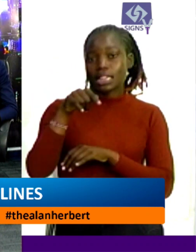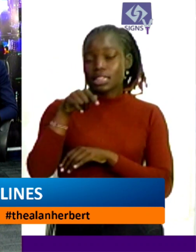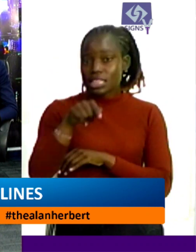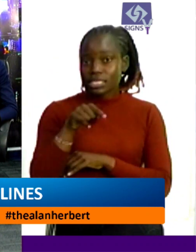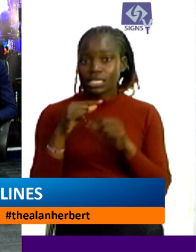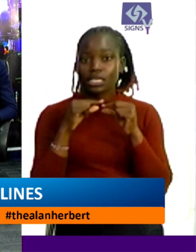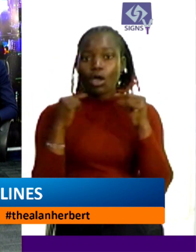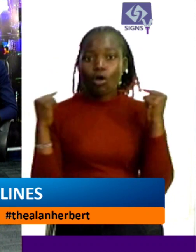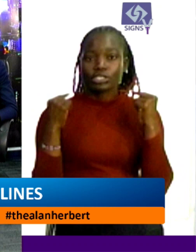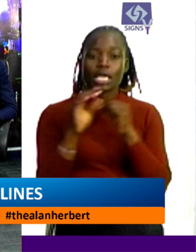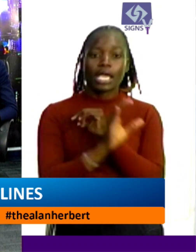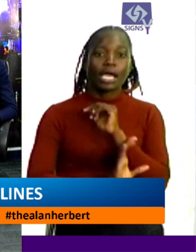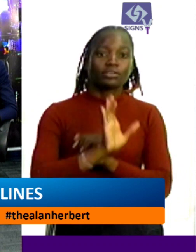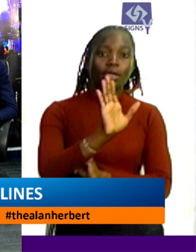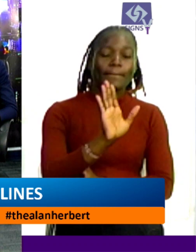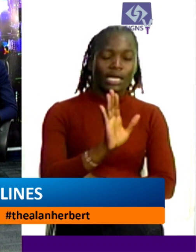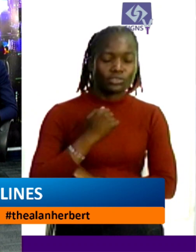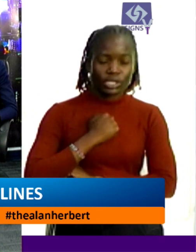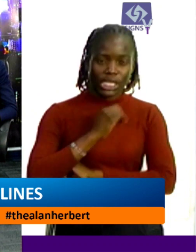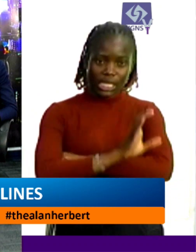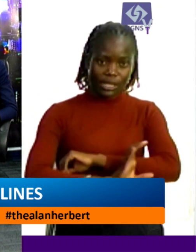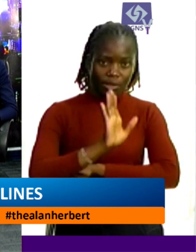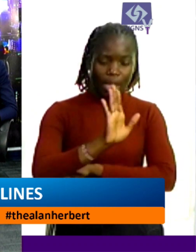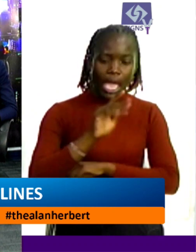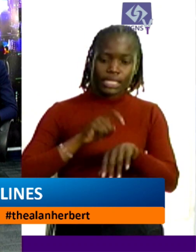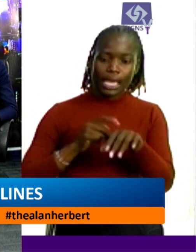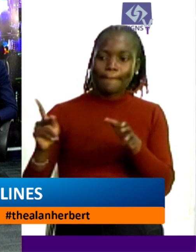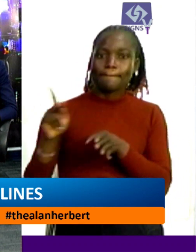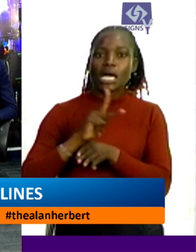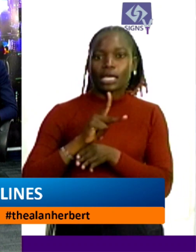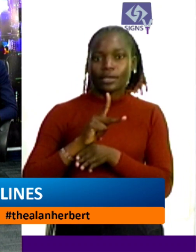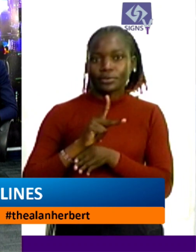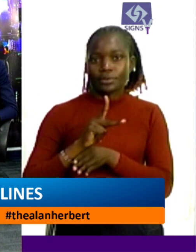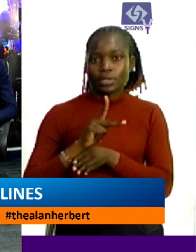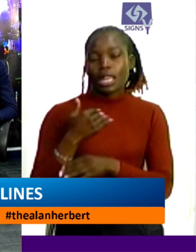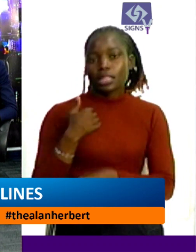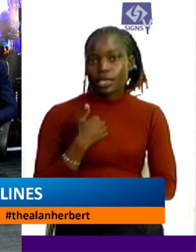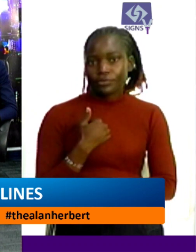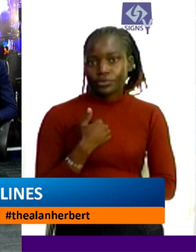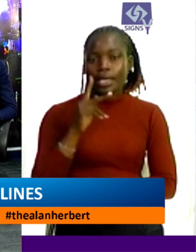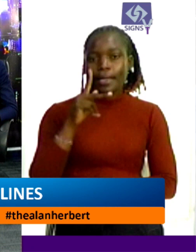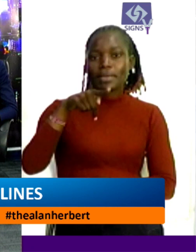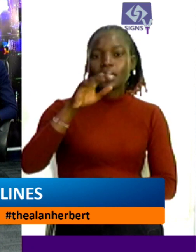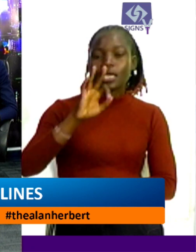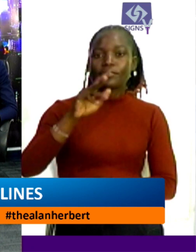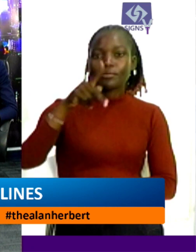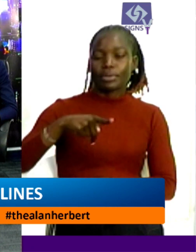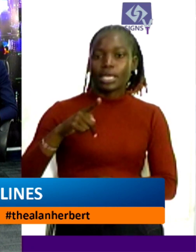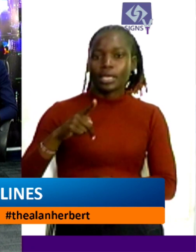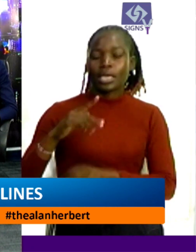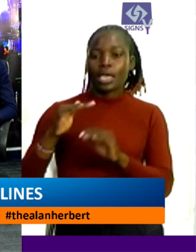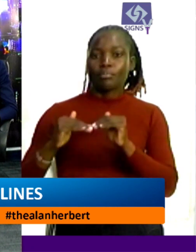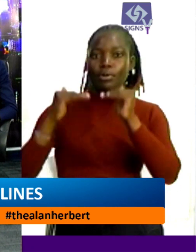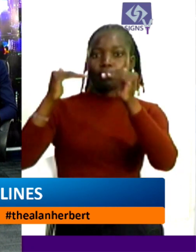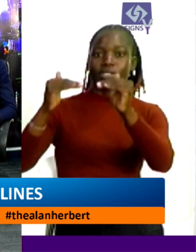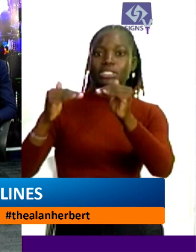countries. And also, once they also come back, they also have PFP actually also promotes